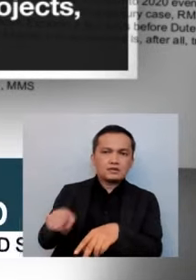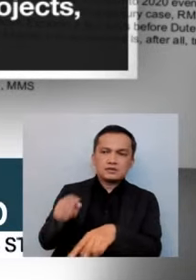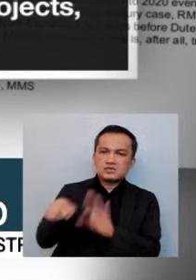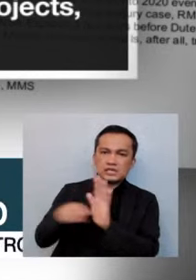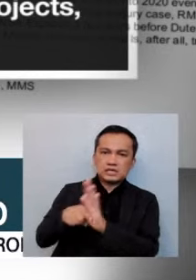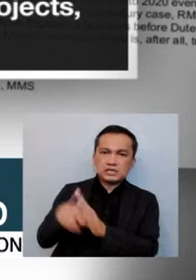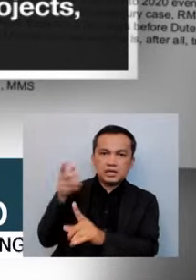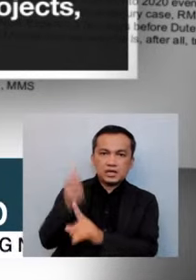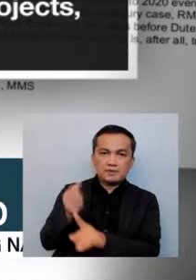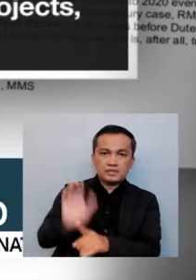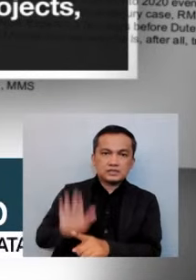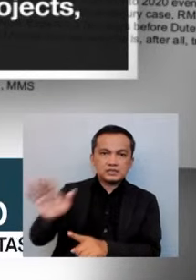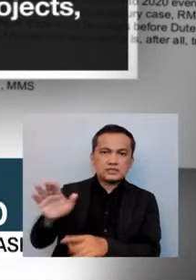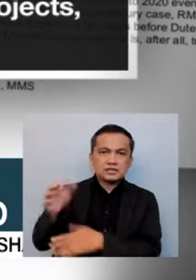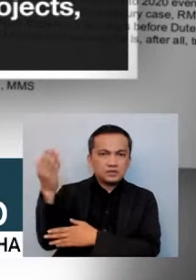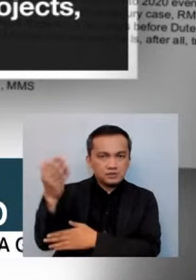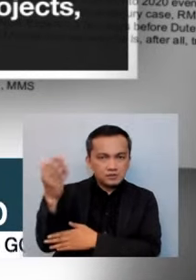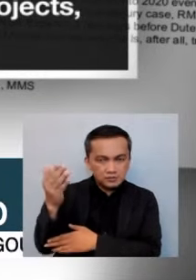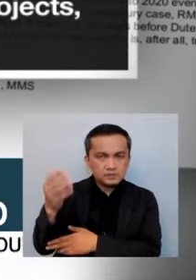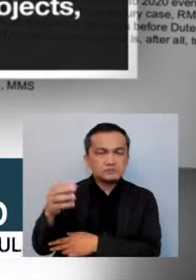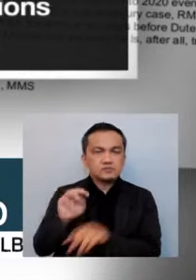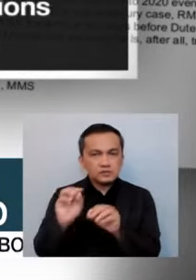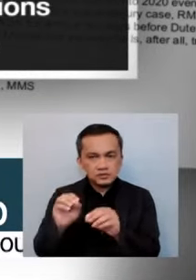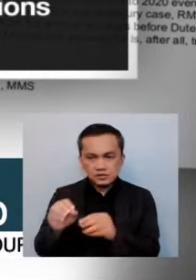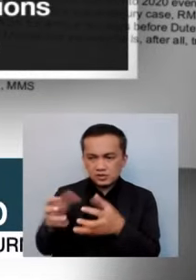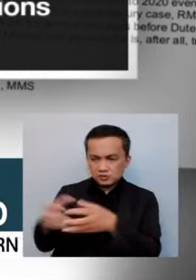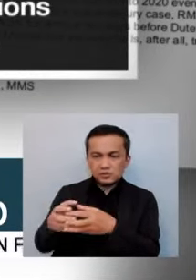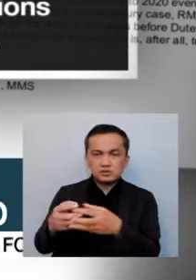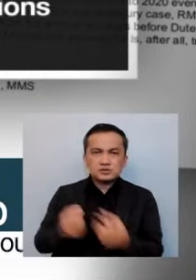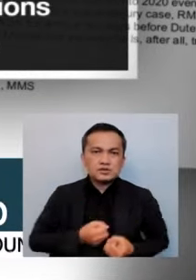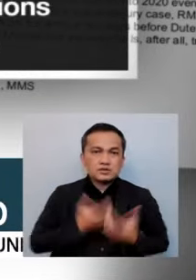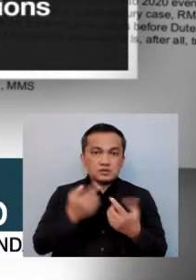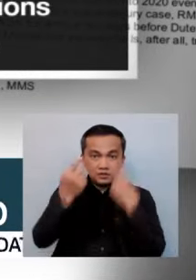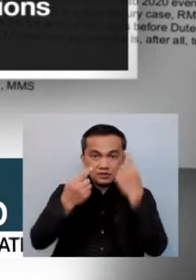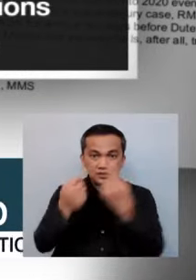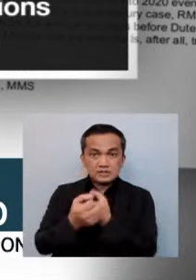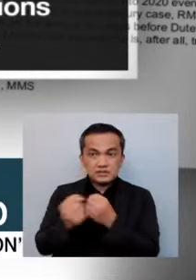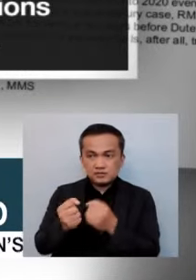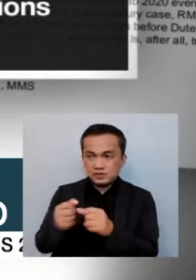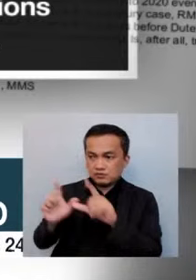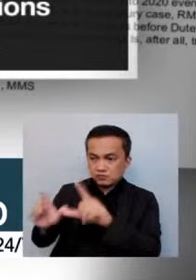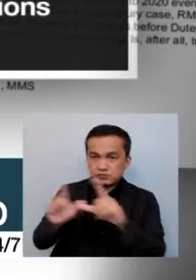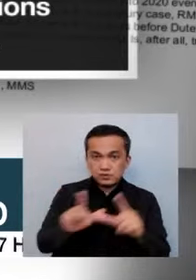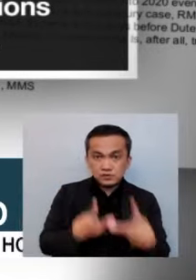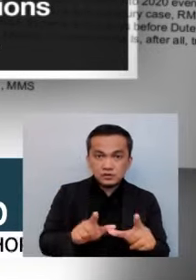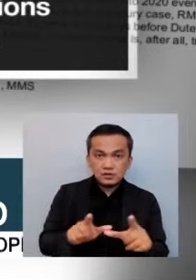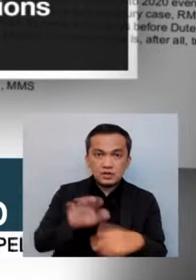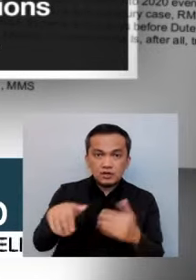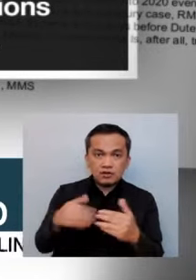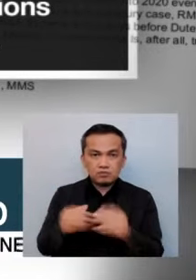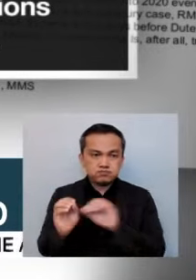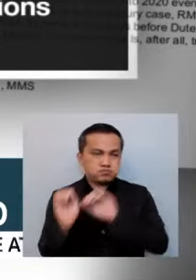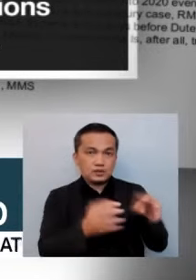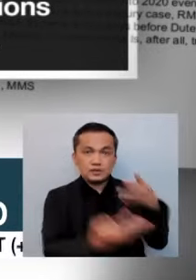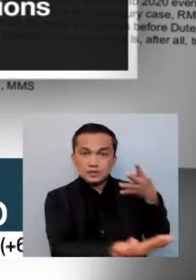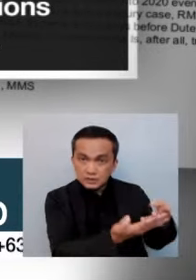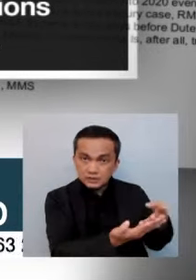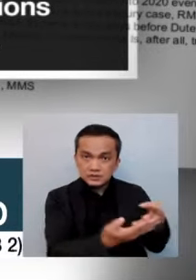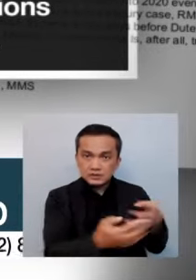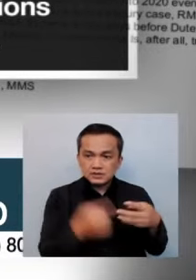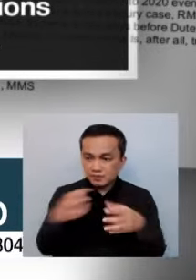their various ministries. The group also expressed concern over the safety of those charged. two have already been jailed, according to the